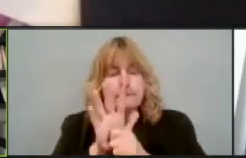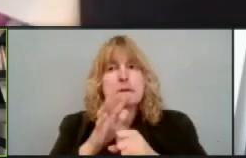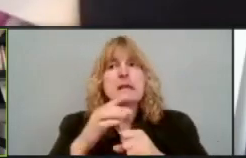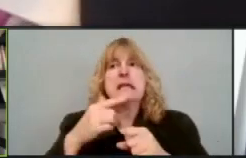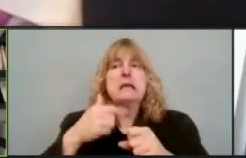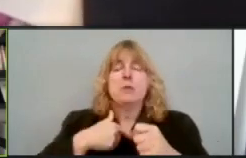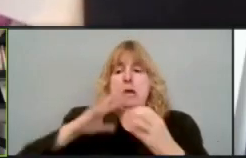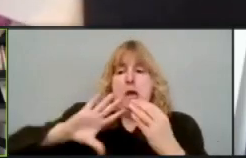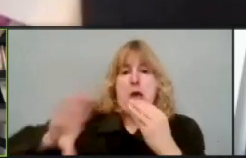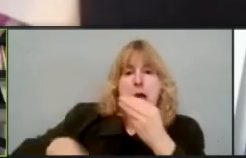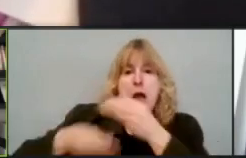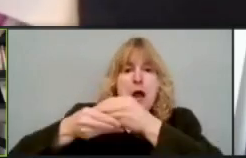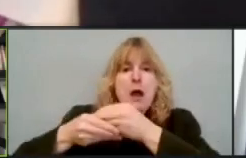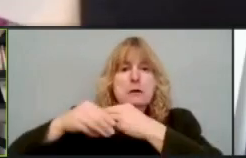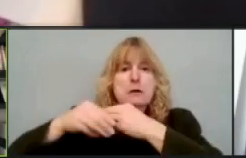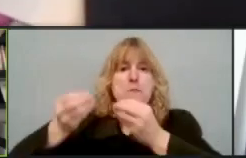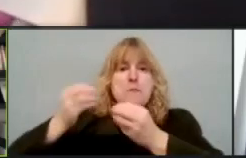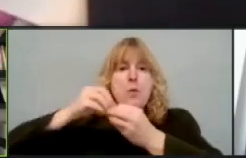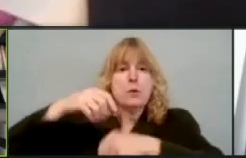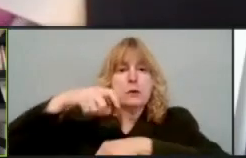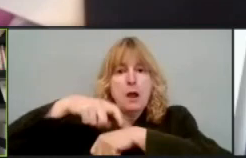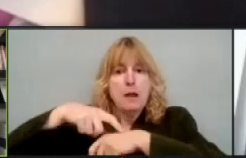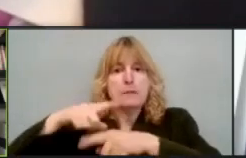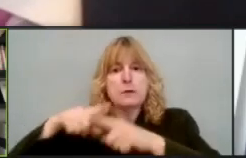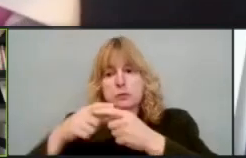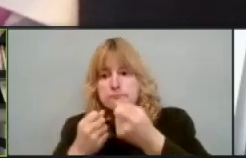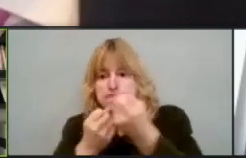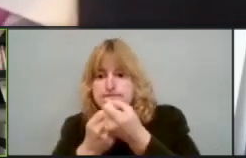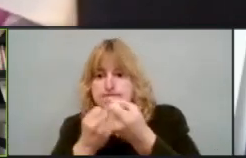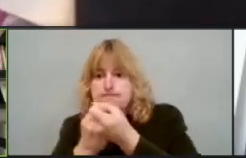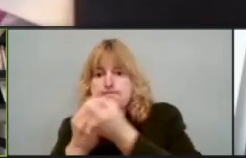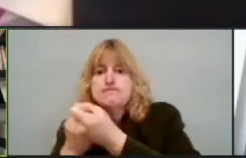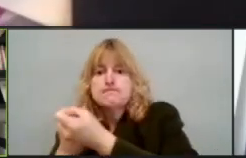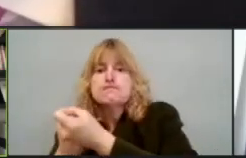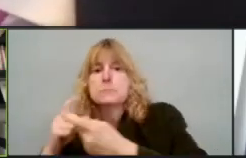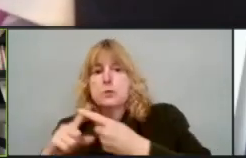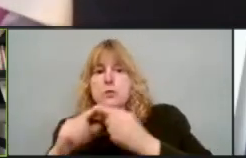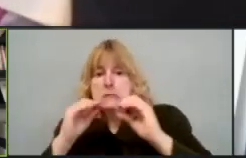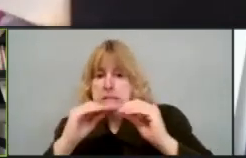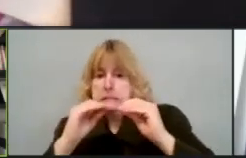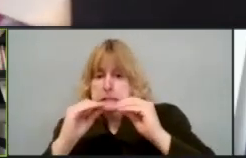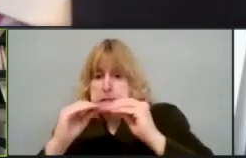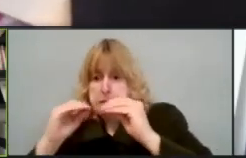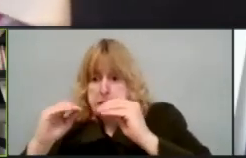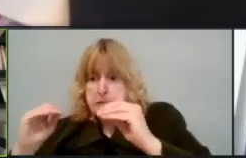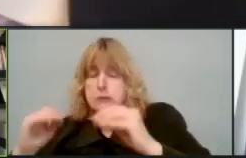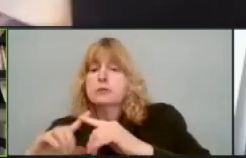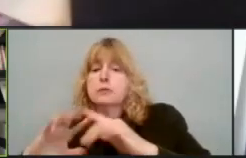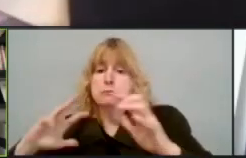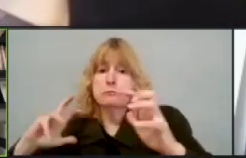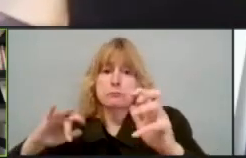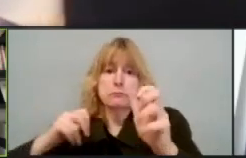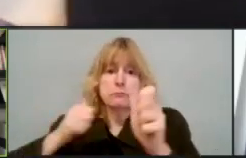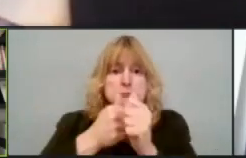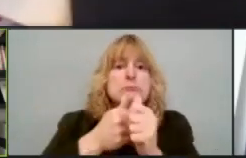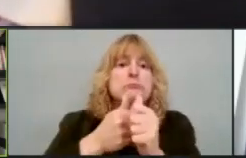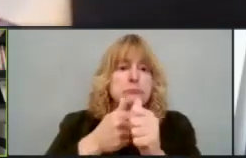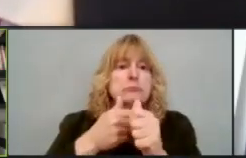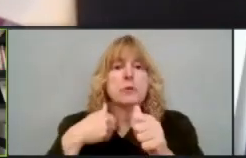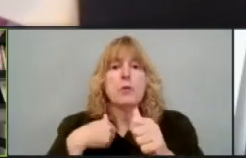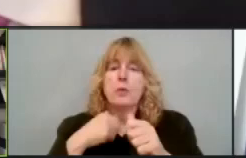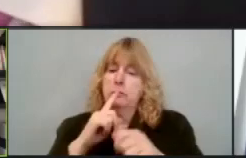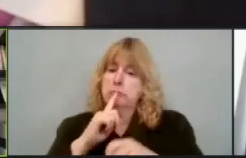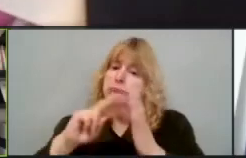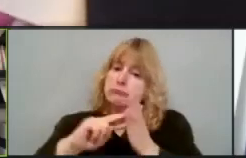to support that loss throughout each of the weeks in teaching that unit, intentionally designing our curriculum